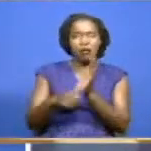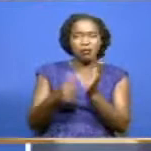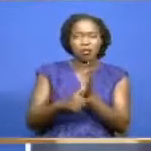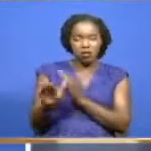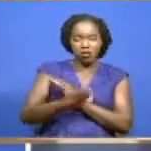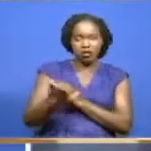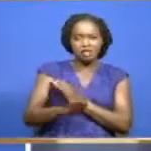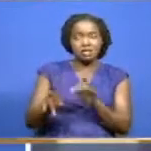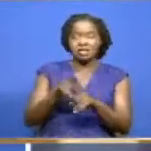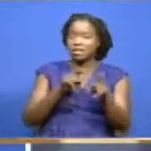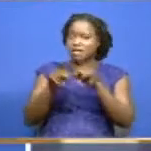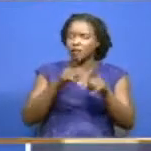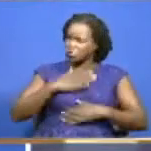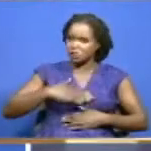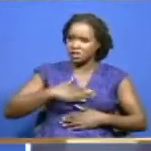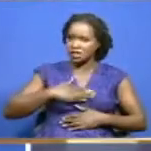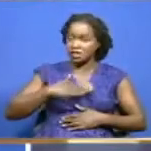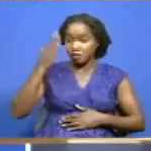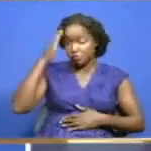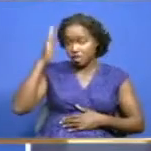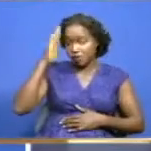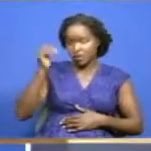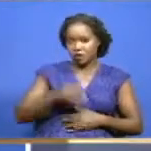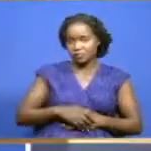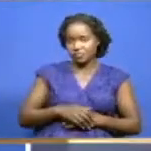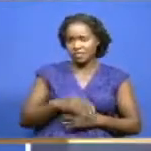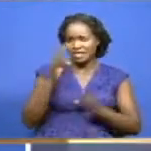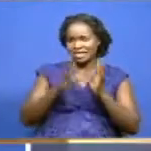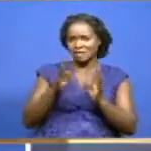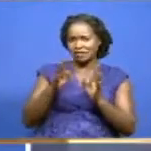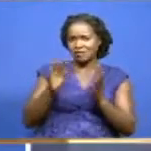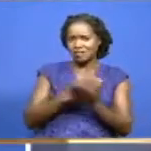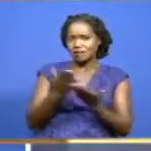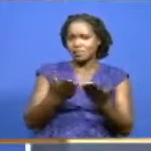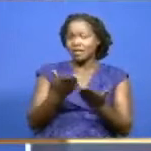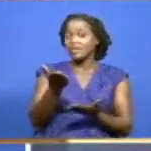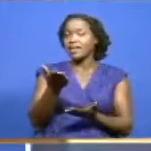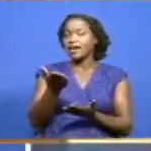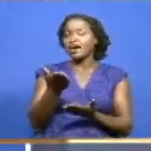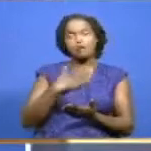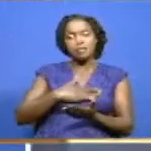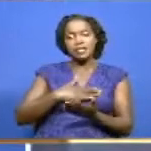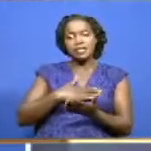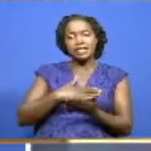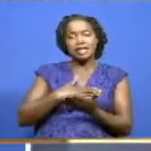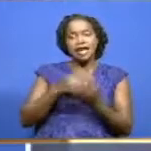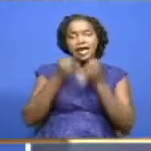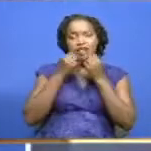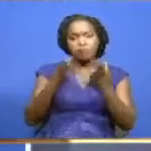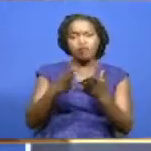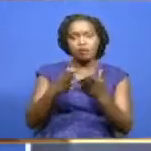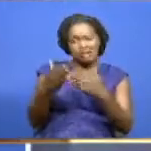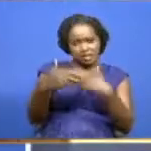as they travel around, please be alert. If you notice anything, let us know immediately. Go to your nearest